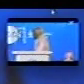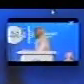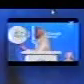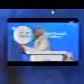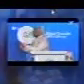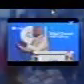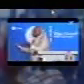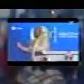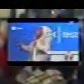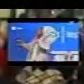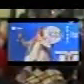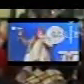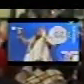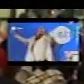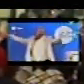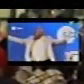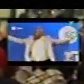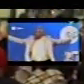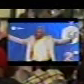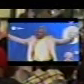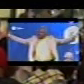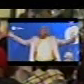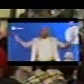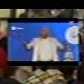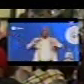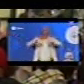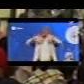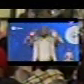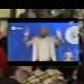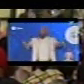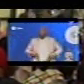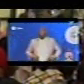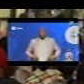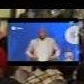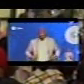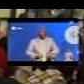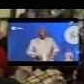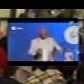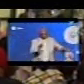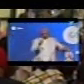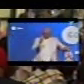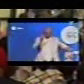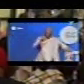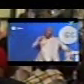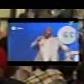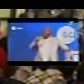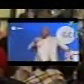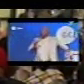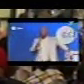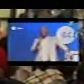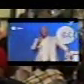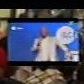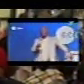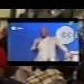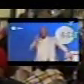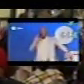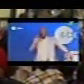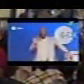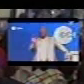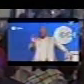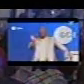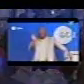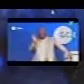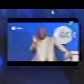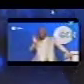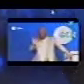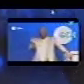A spiritual blindness. A person that will not think about God. God sees me. God knows me. God will